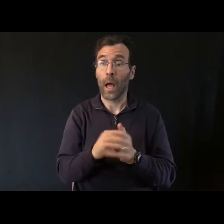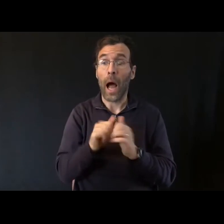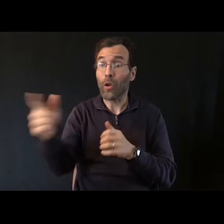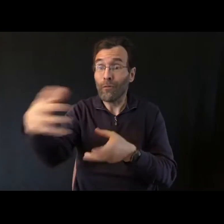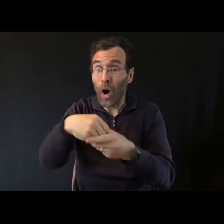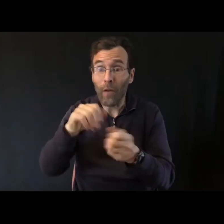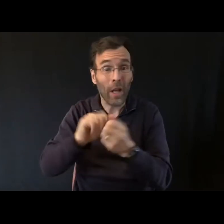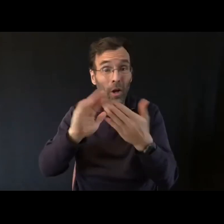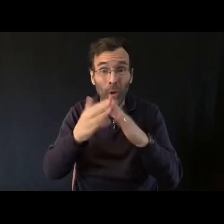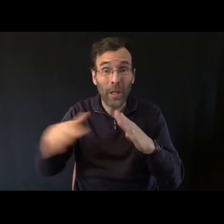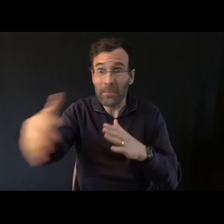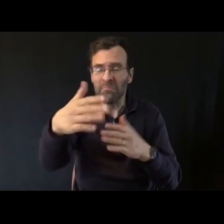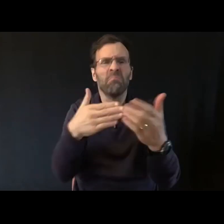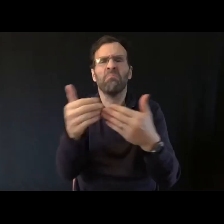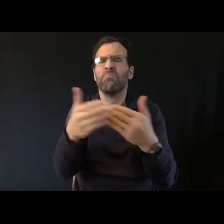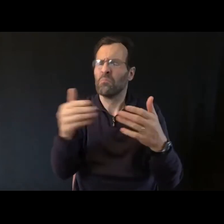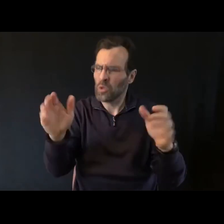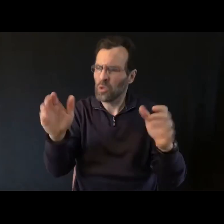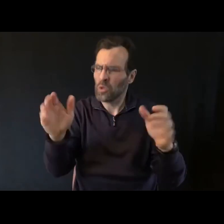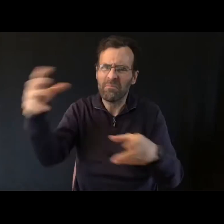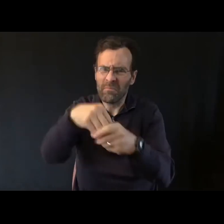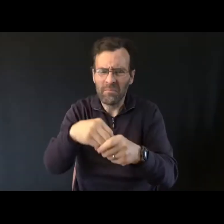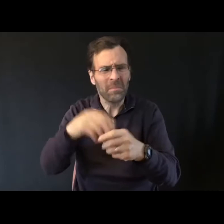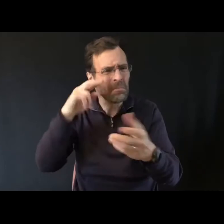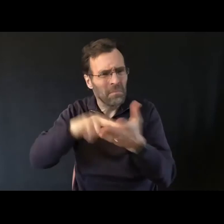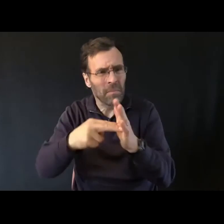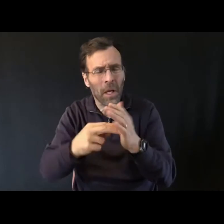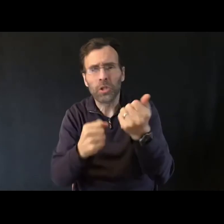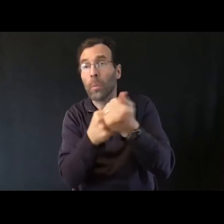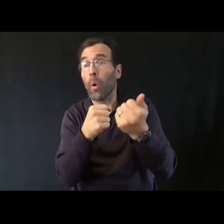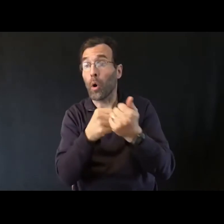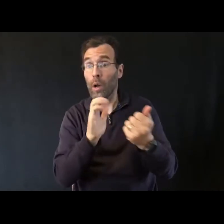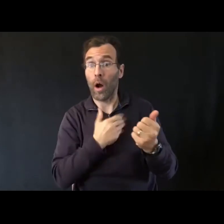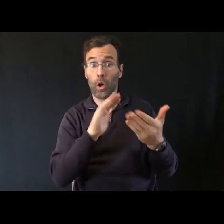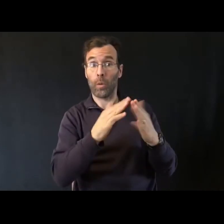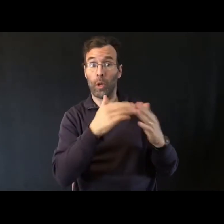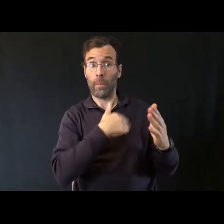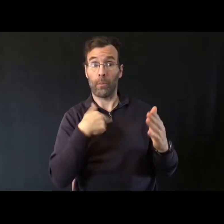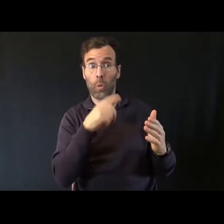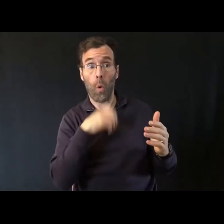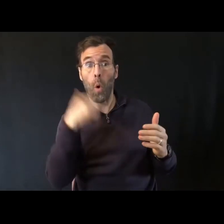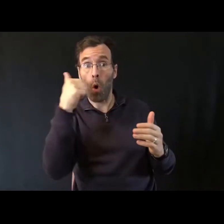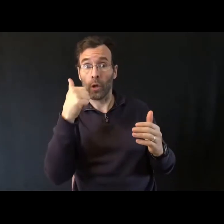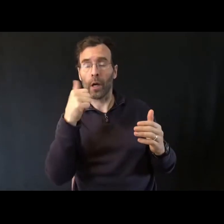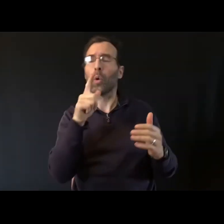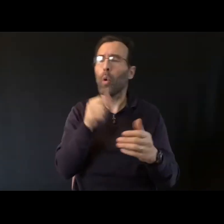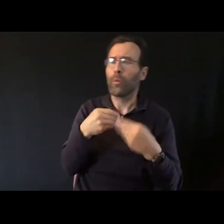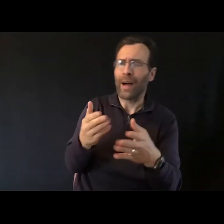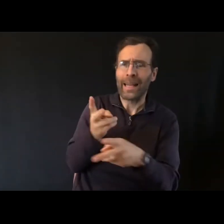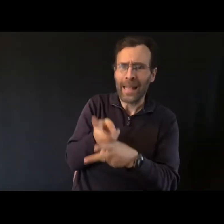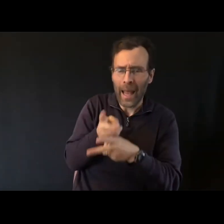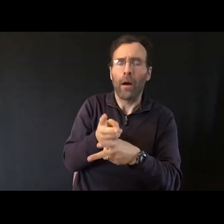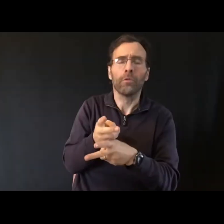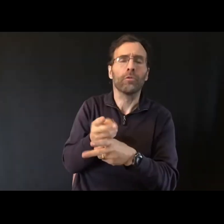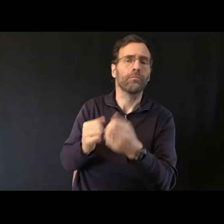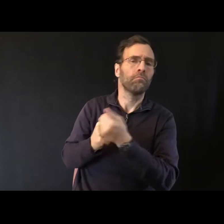can more intentionally engage with and support our older community members and those providing care for them. Within